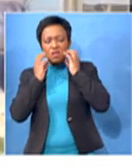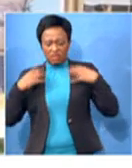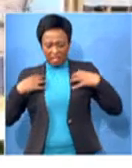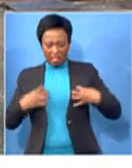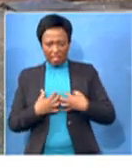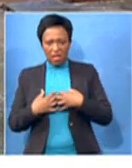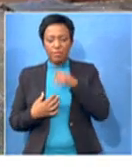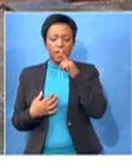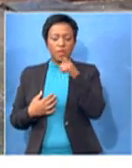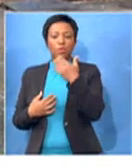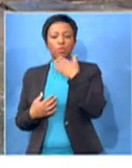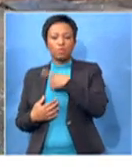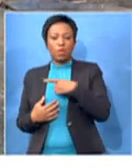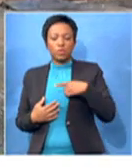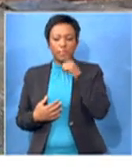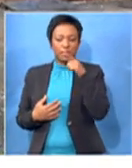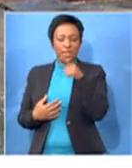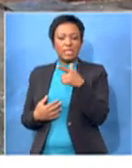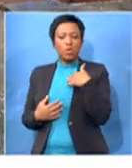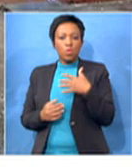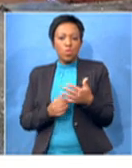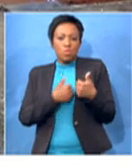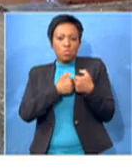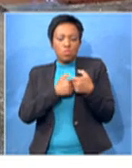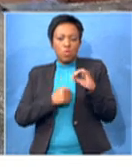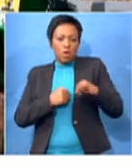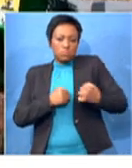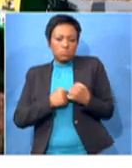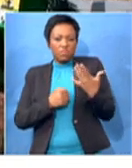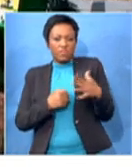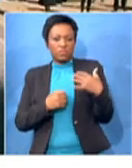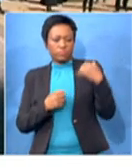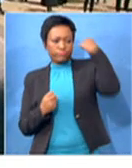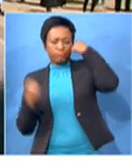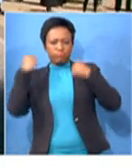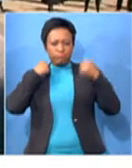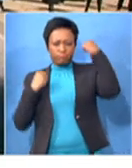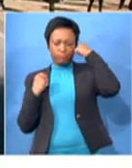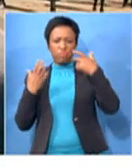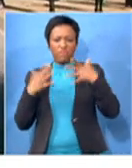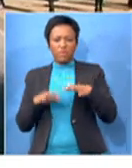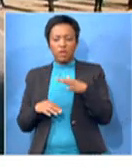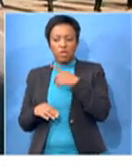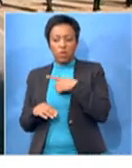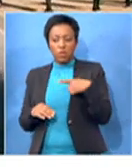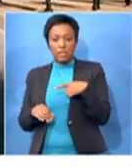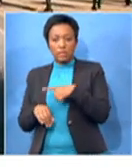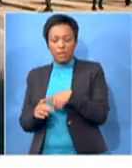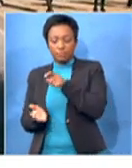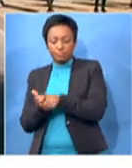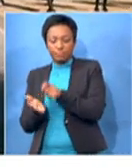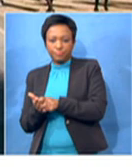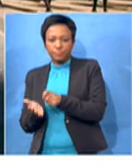physically abused by my intimate partner, the doctor, when they fill in that J83